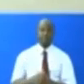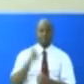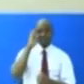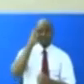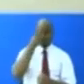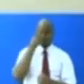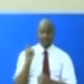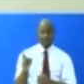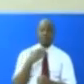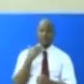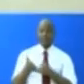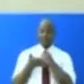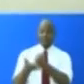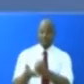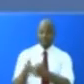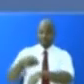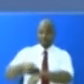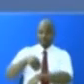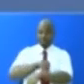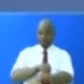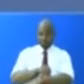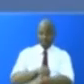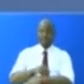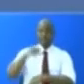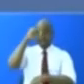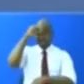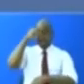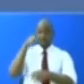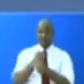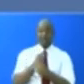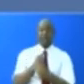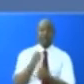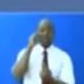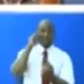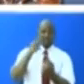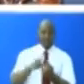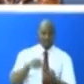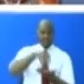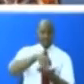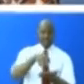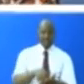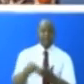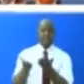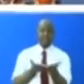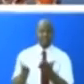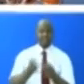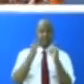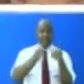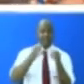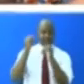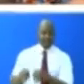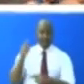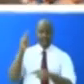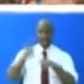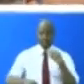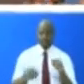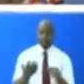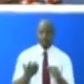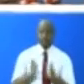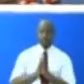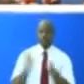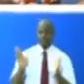I want to help Mr. Gachagua. State capture is the repurposing of the state to serve individuals rather than